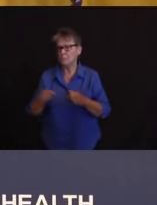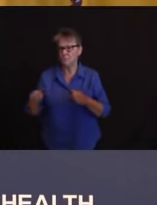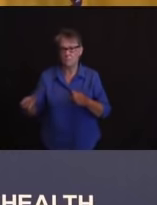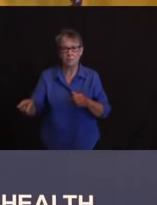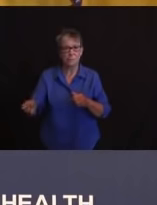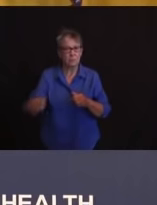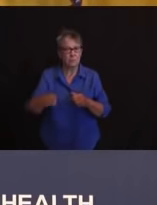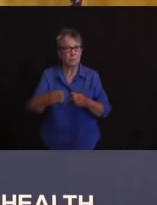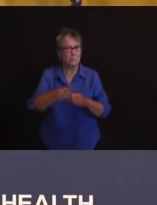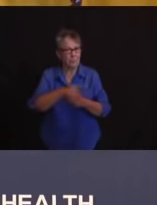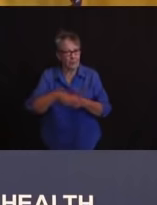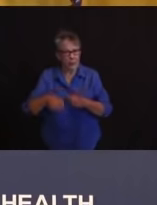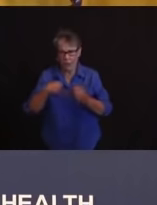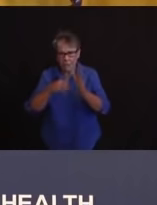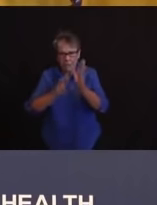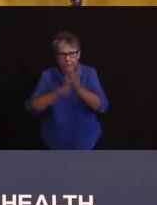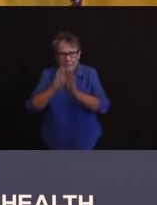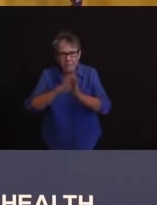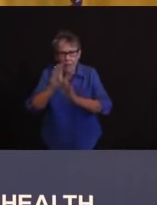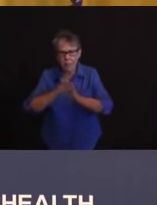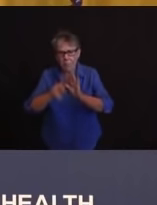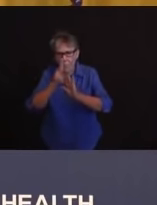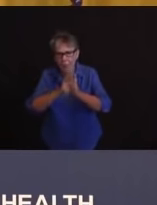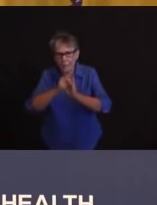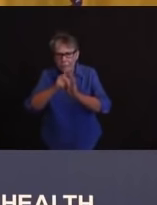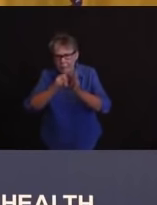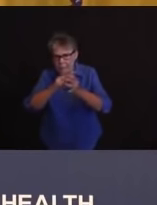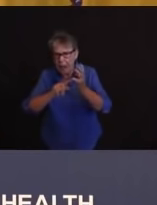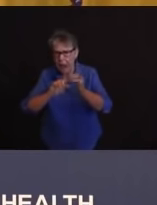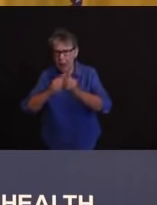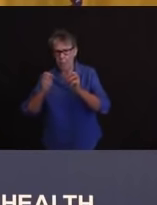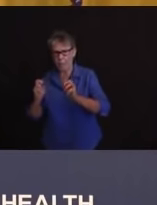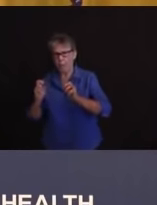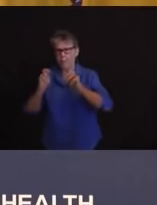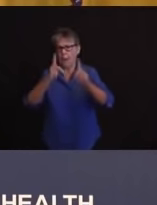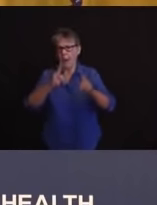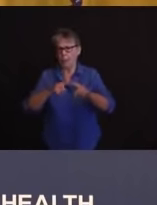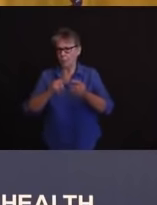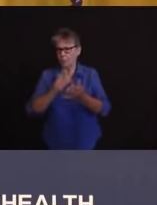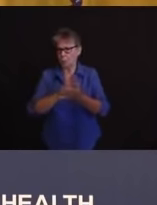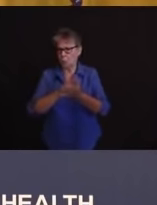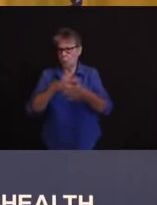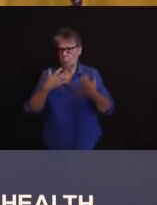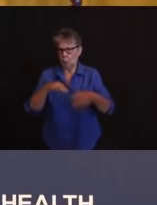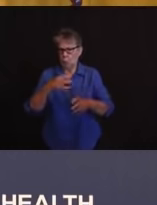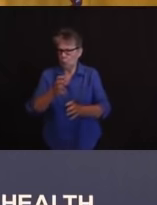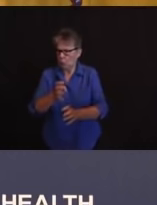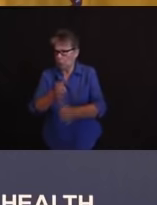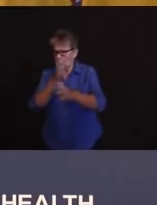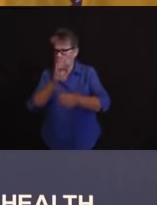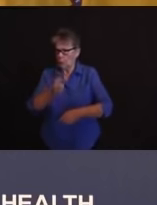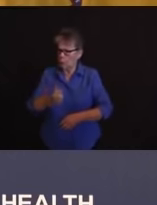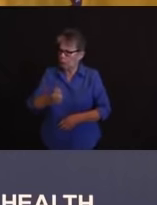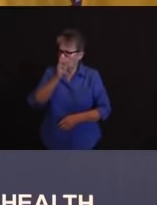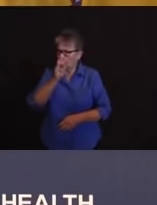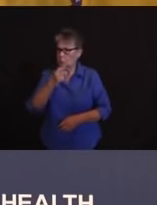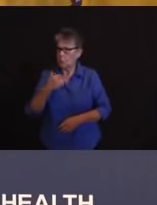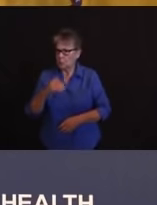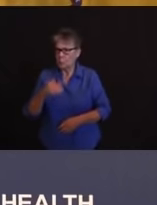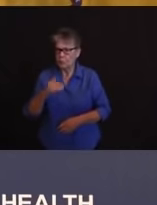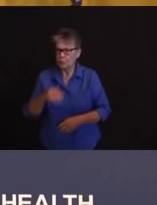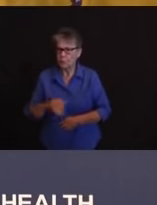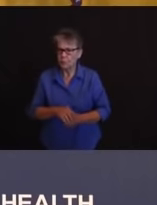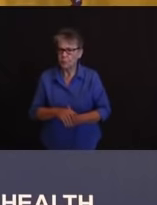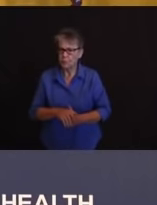Okay. Yeah, that was the title of, that was our private home title of a demonstration. About 50 people showed up. I actually didn't see any masks